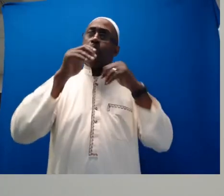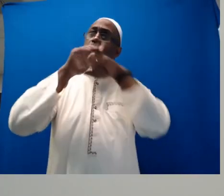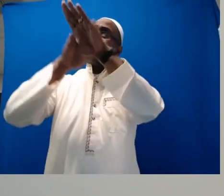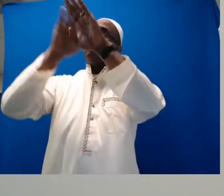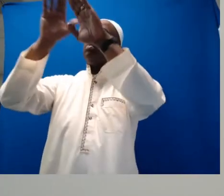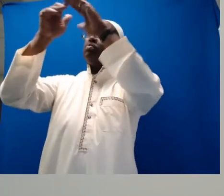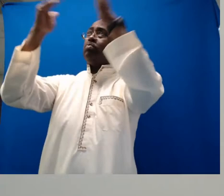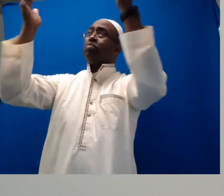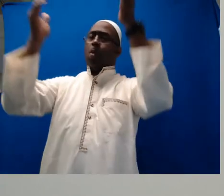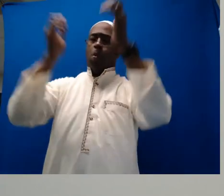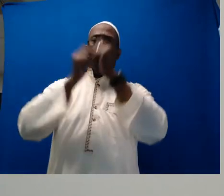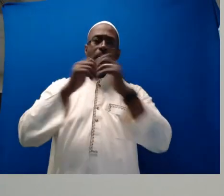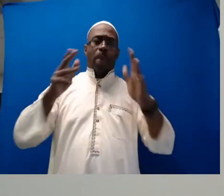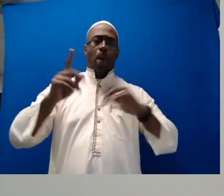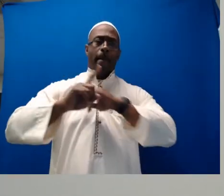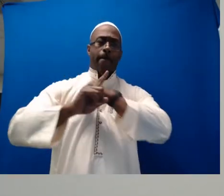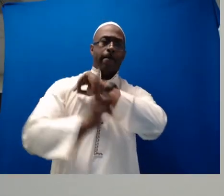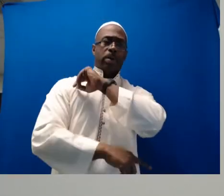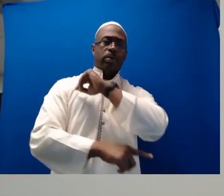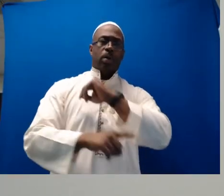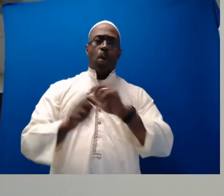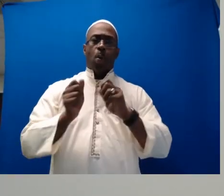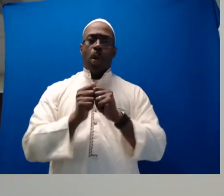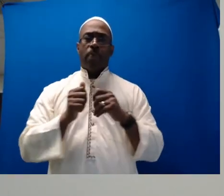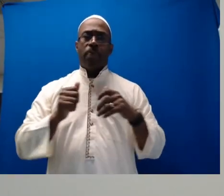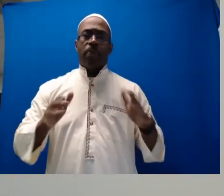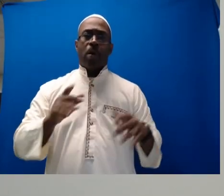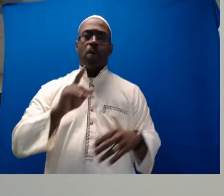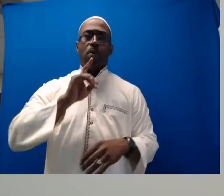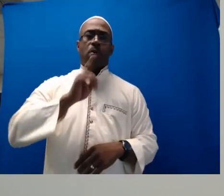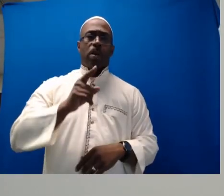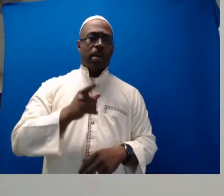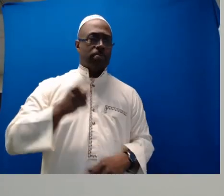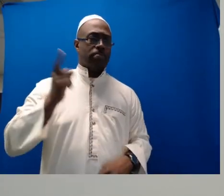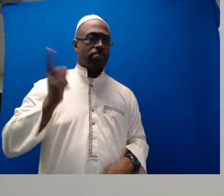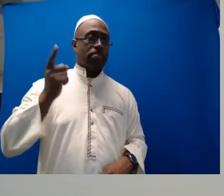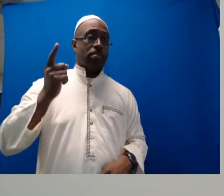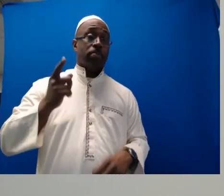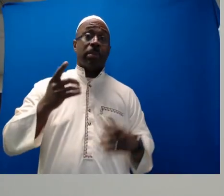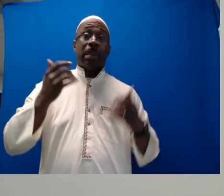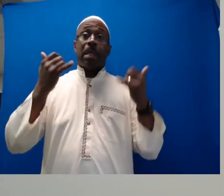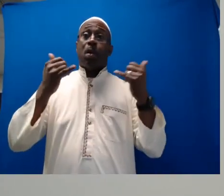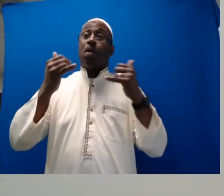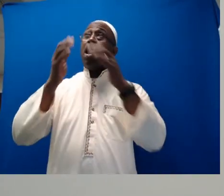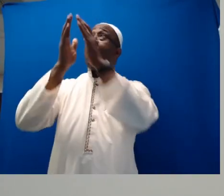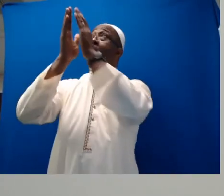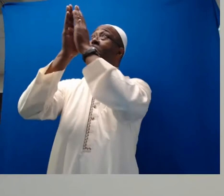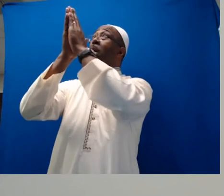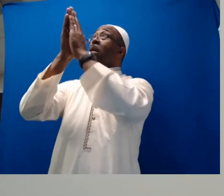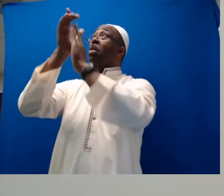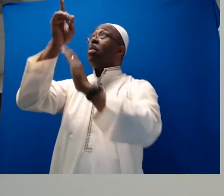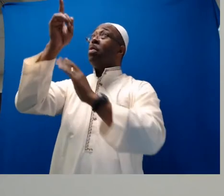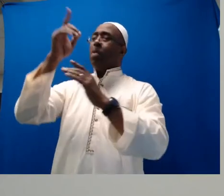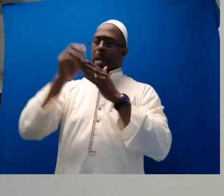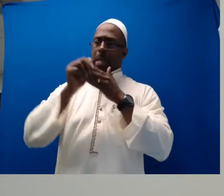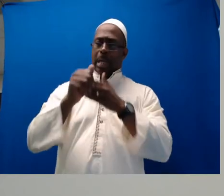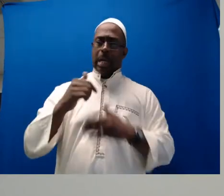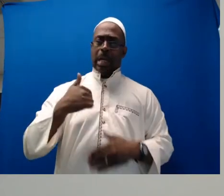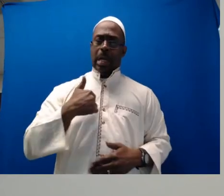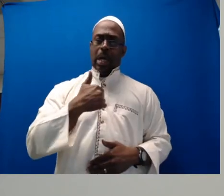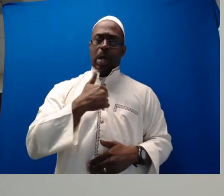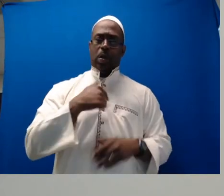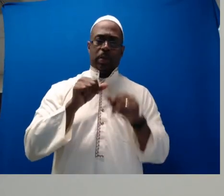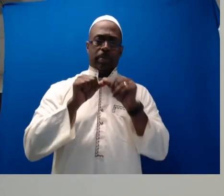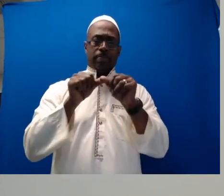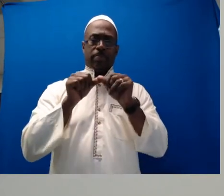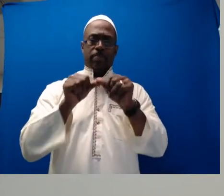paradise without being punished and without being taken into account. Ya Allah, we ask you that you guide us and that you keep us guided and that you bless